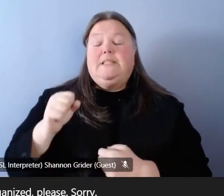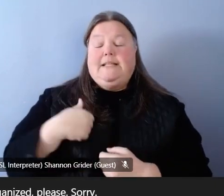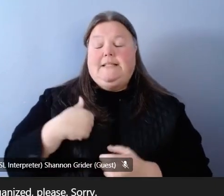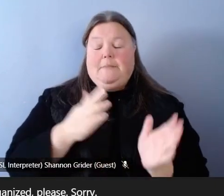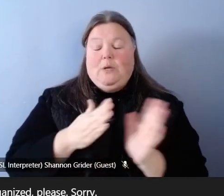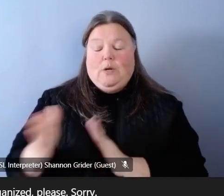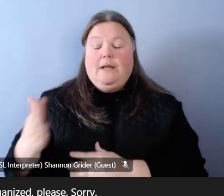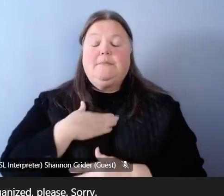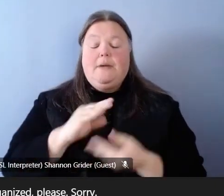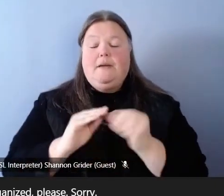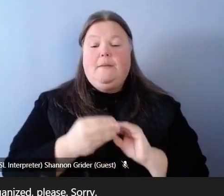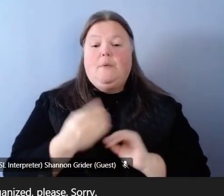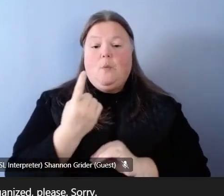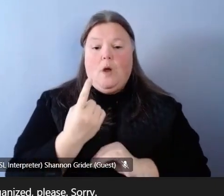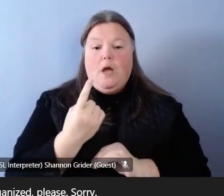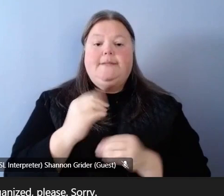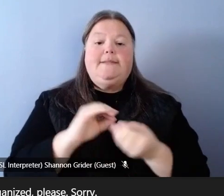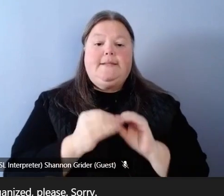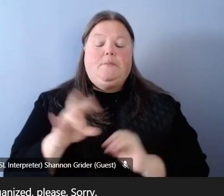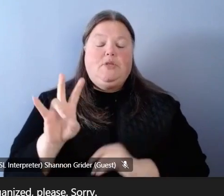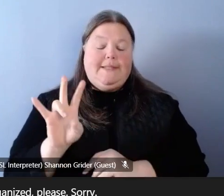is number 7.